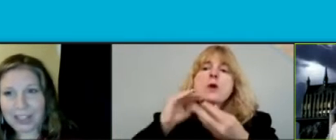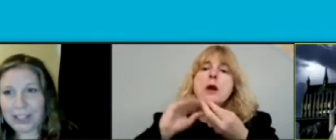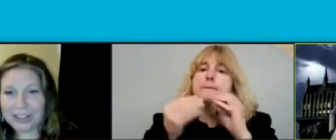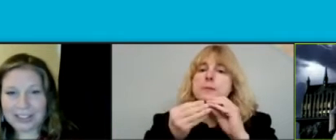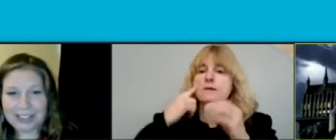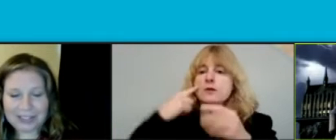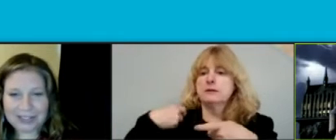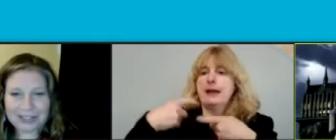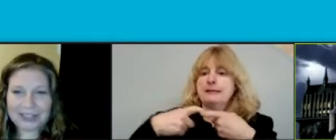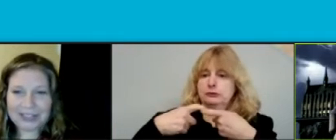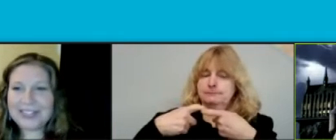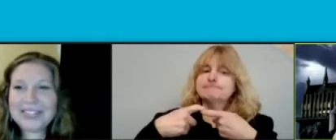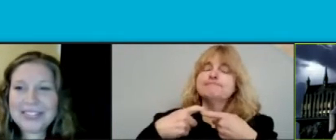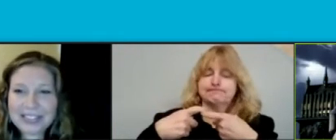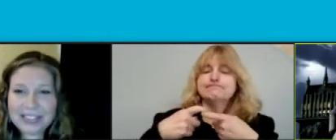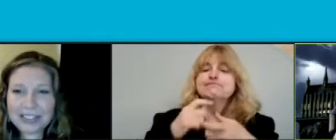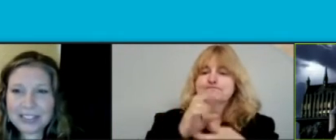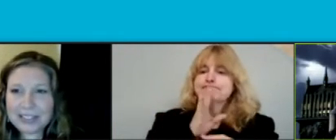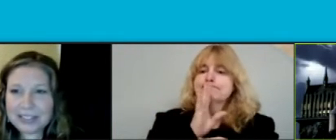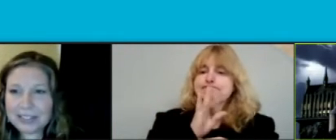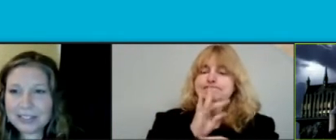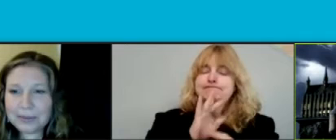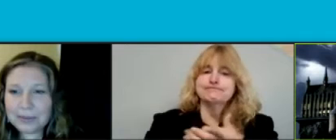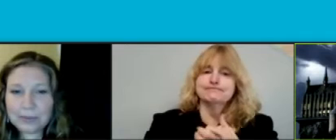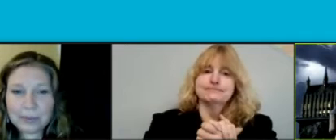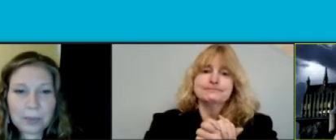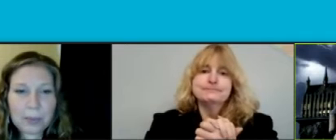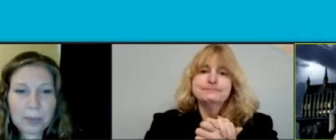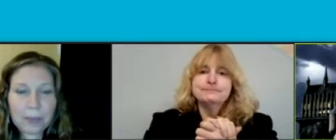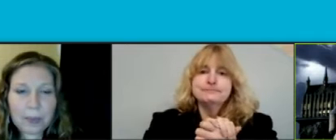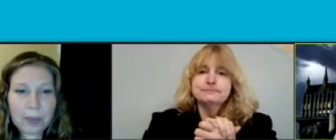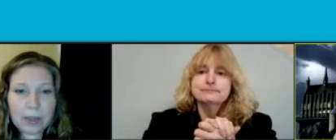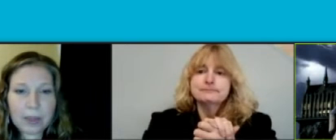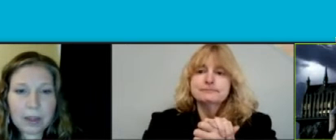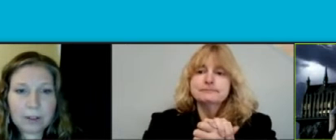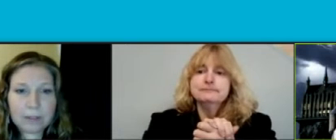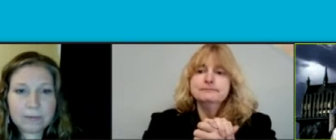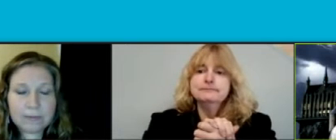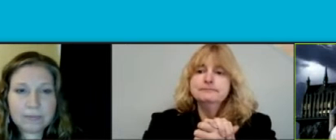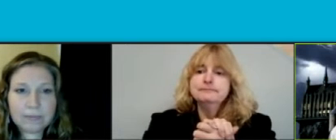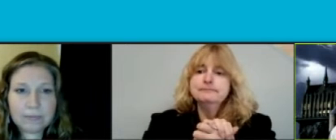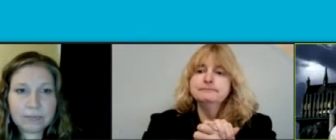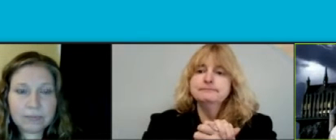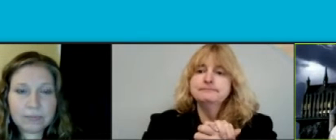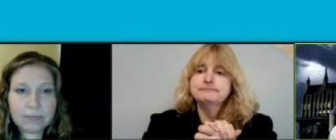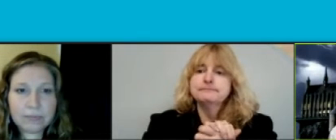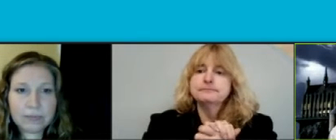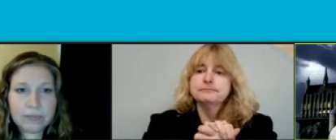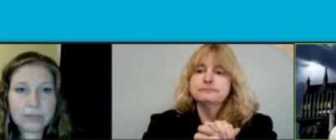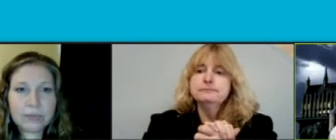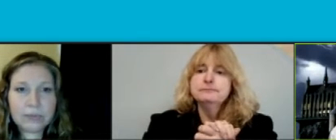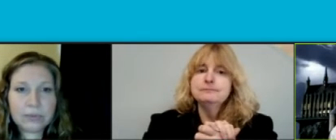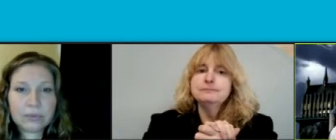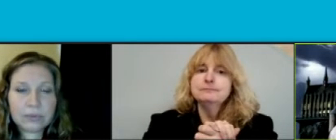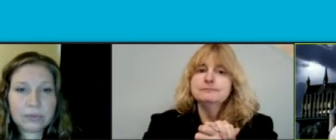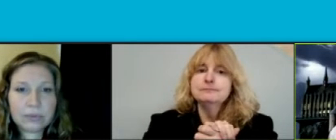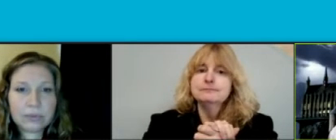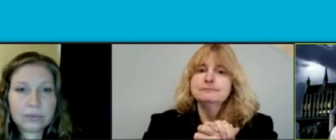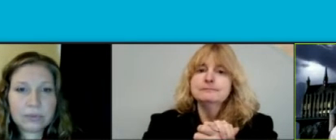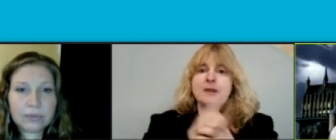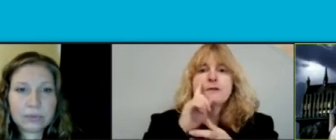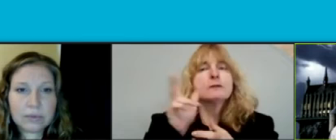Buenas tardes. Si ocupa su traducción en vivo de este video en español, por favor hable al